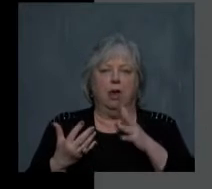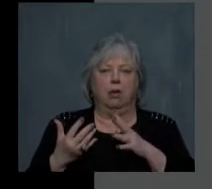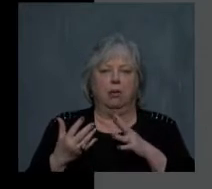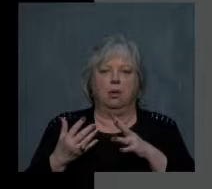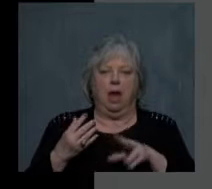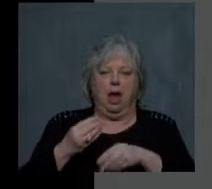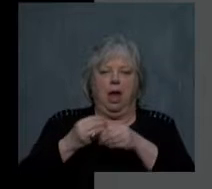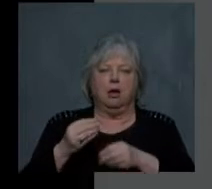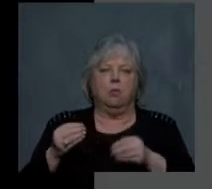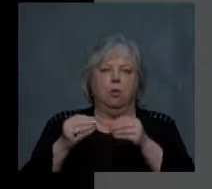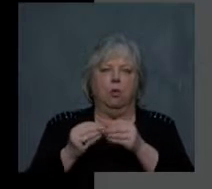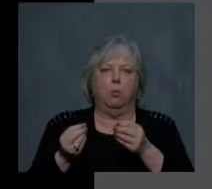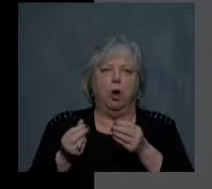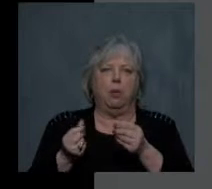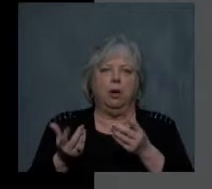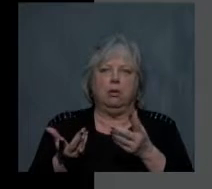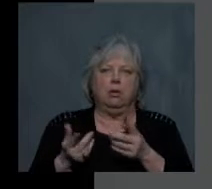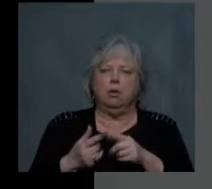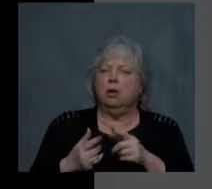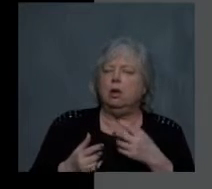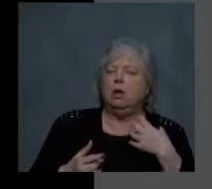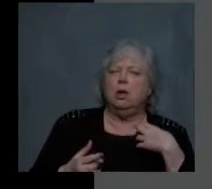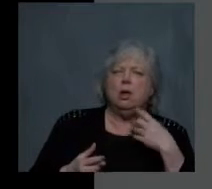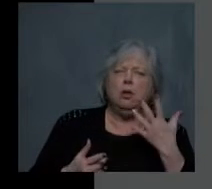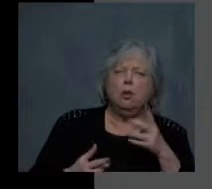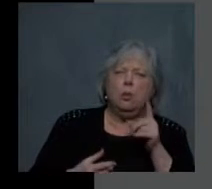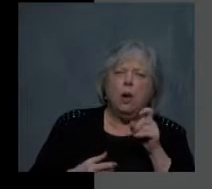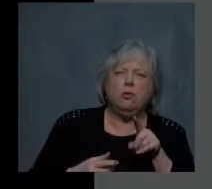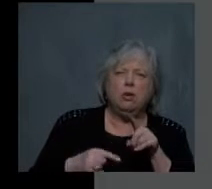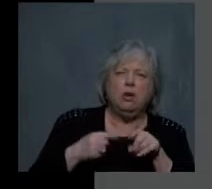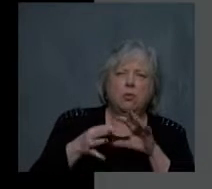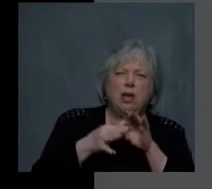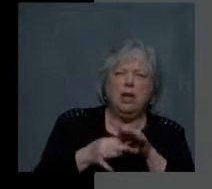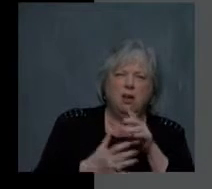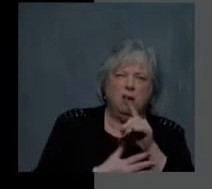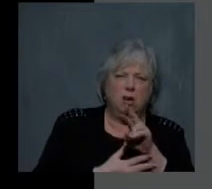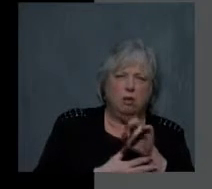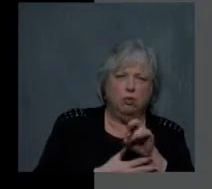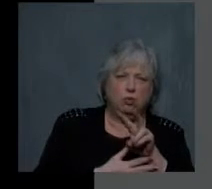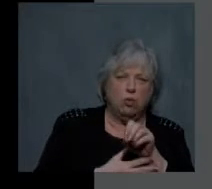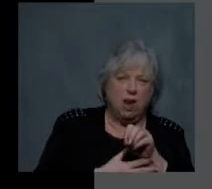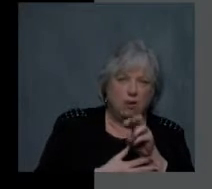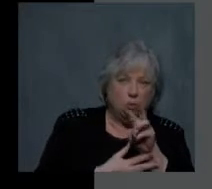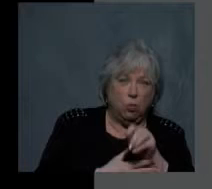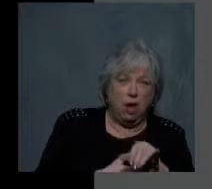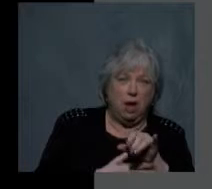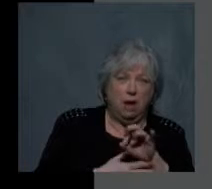to. So is your question about the driveways or question about the widening?